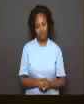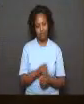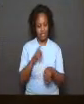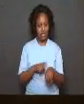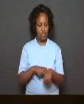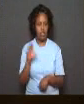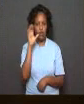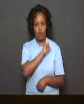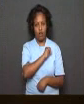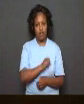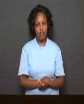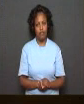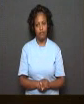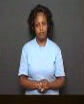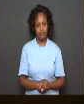Time's up.